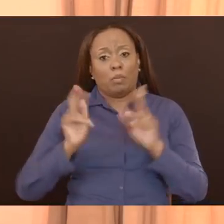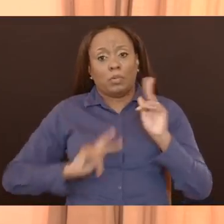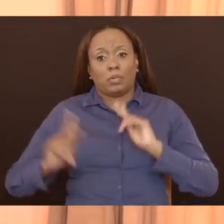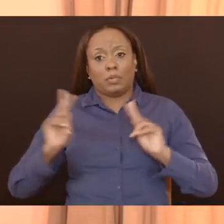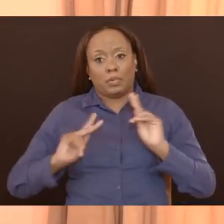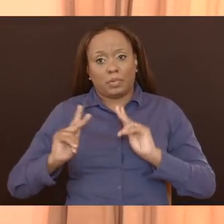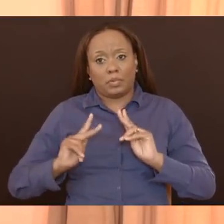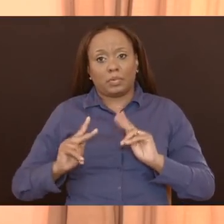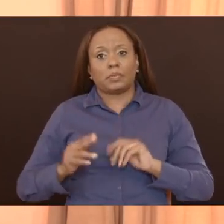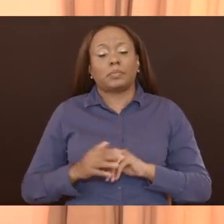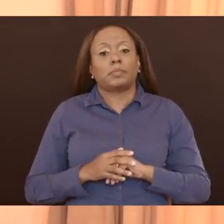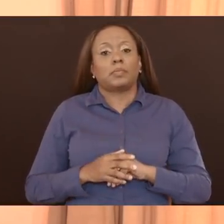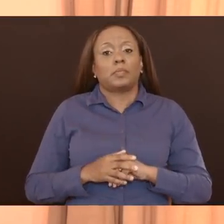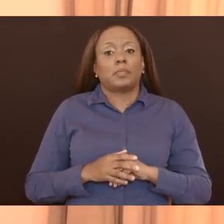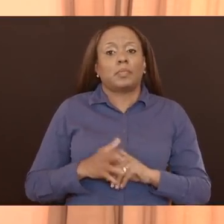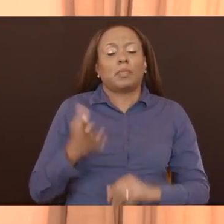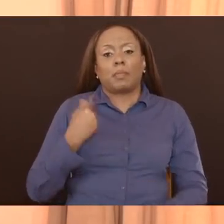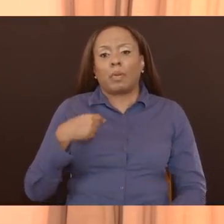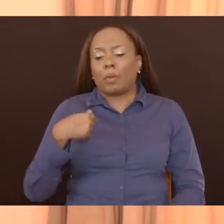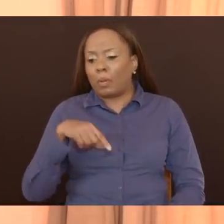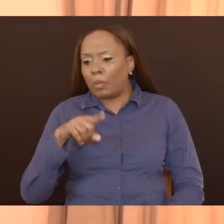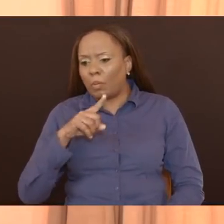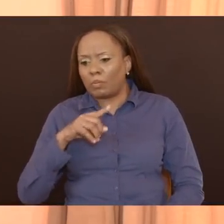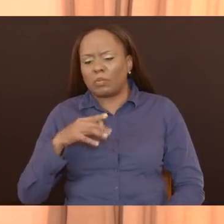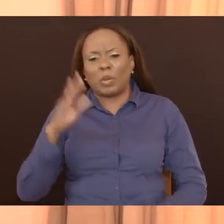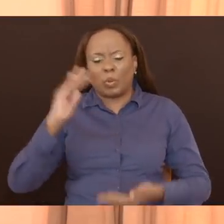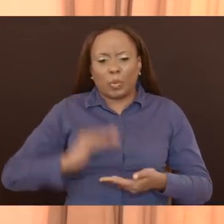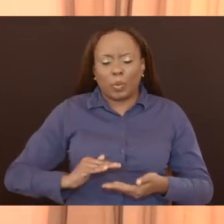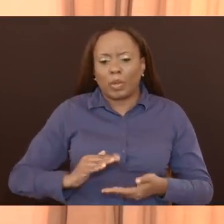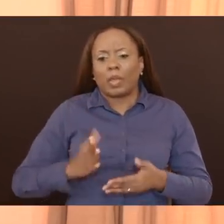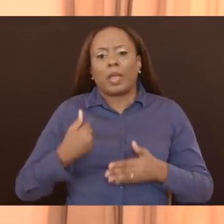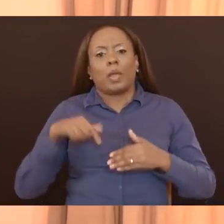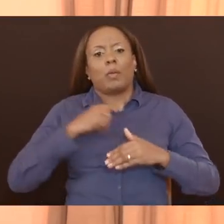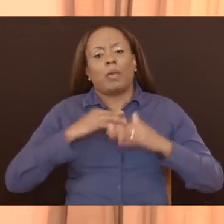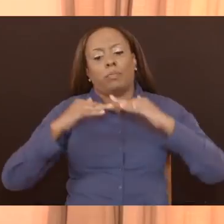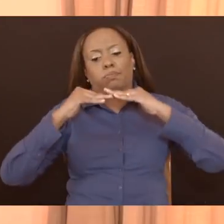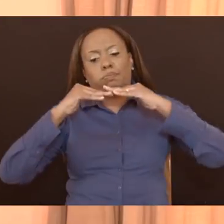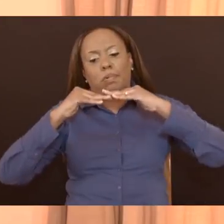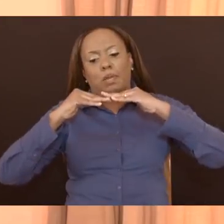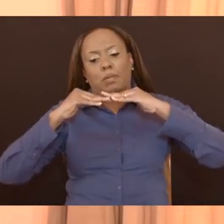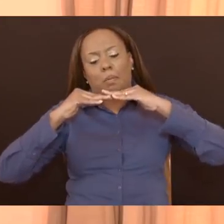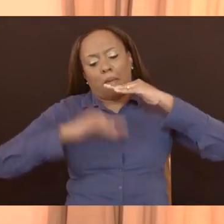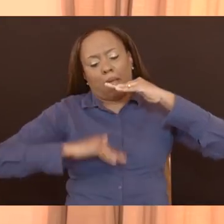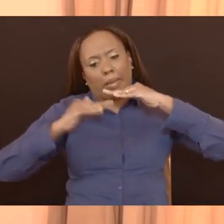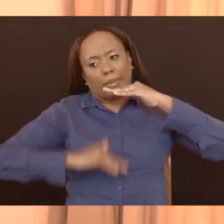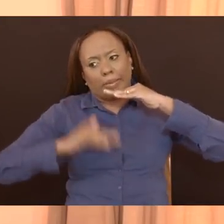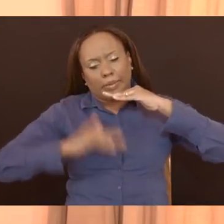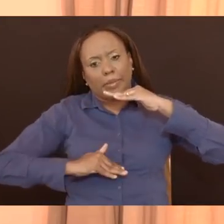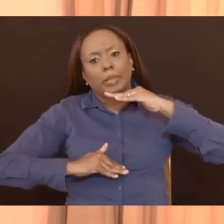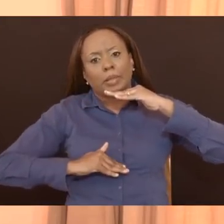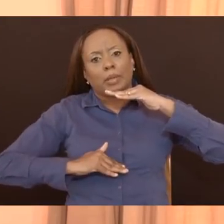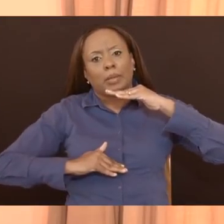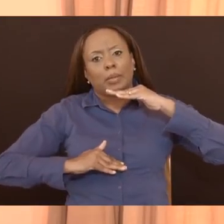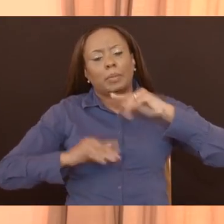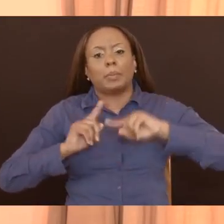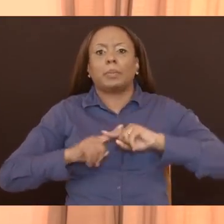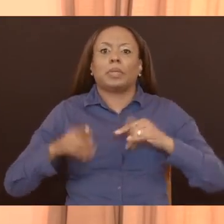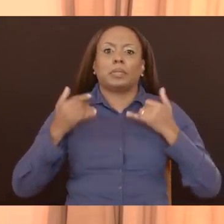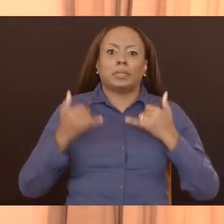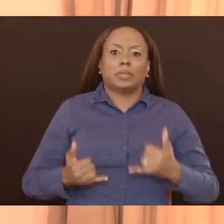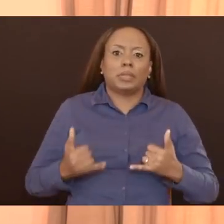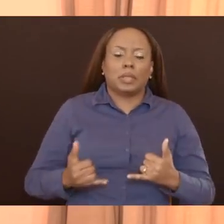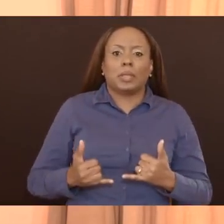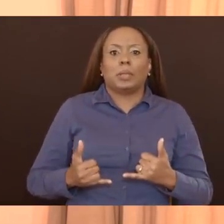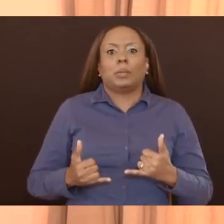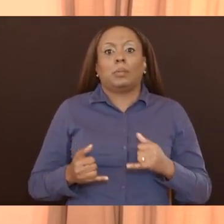back in January, February, and we were able to bring it below the 25 per 100,000. Regrettably, with